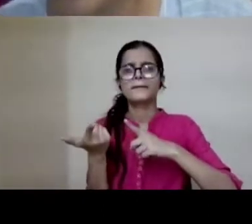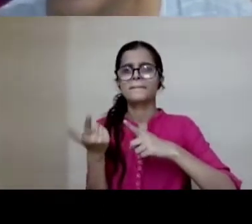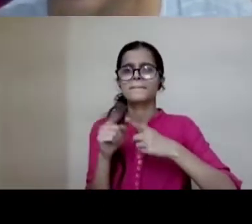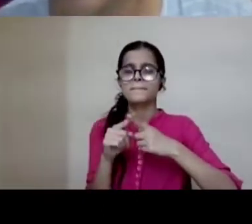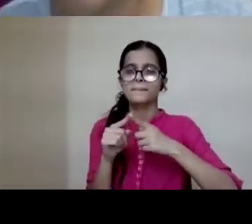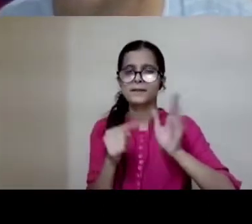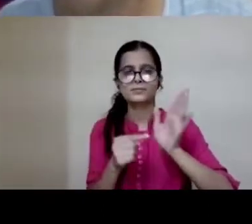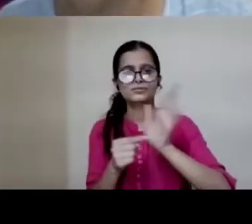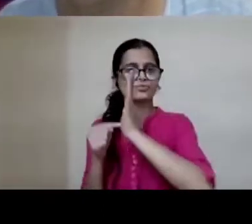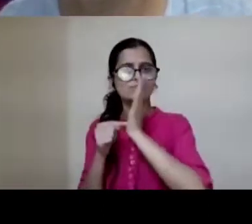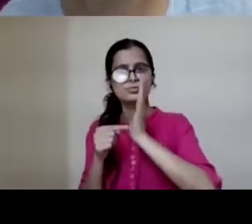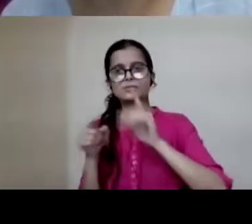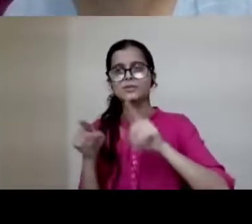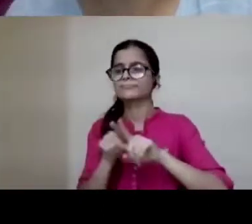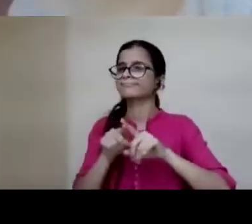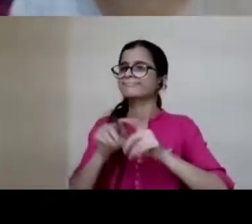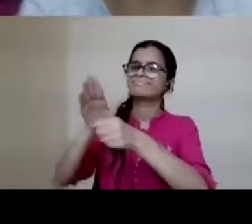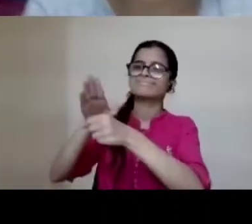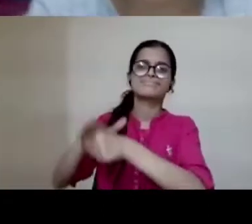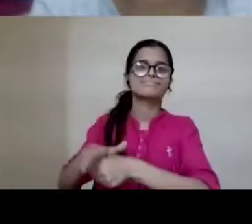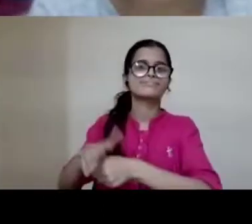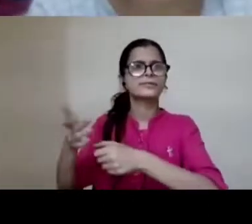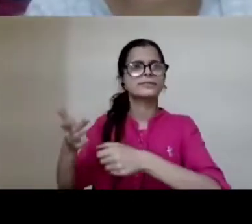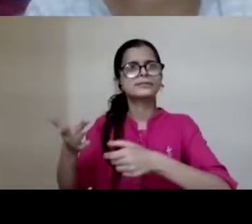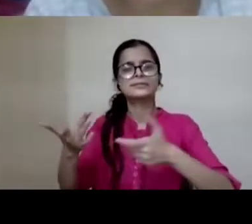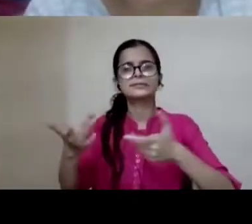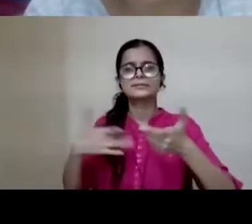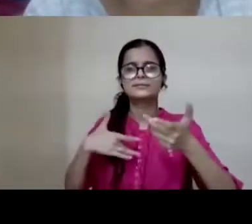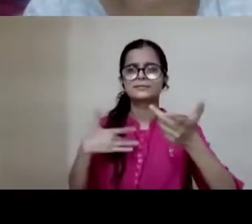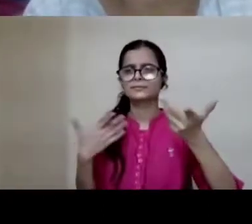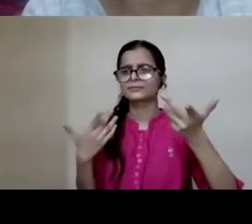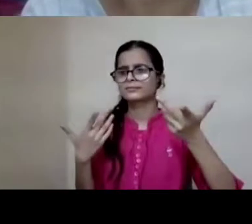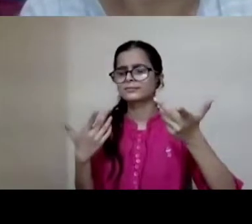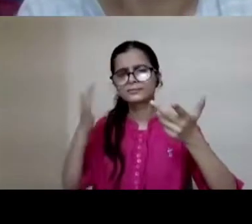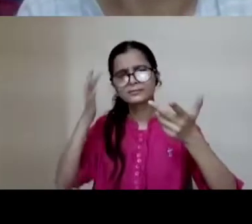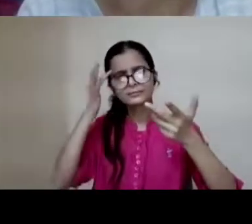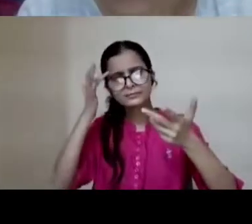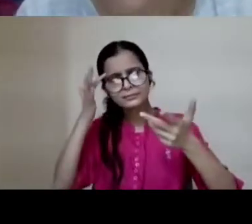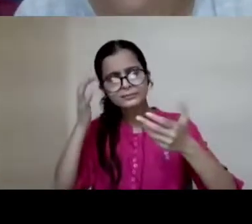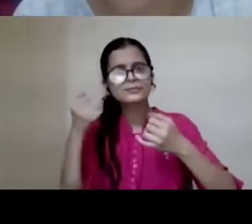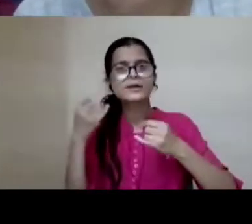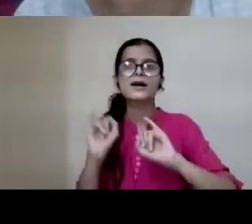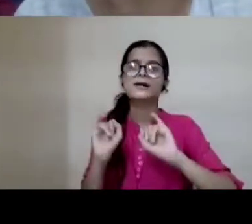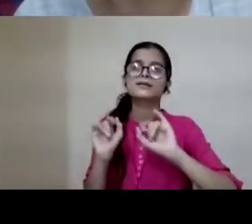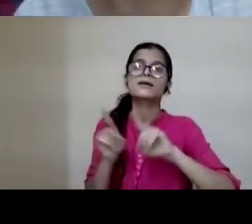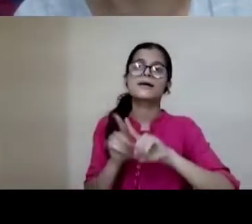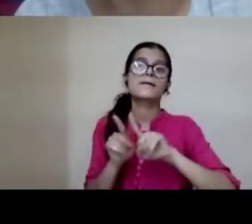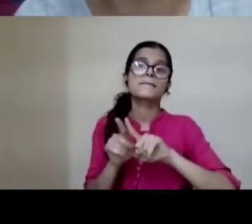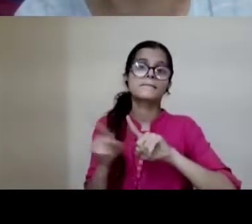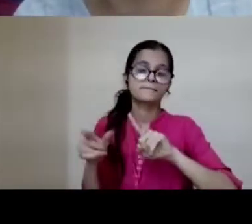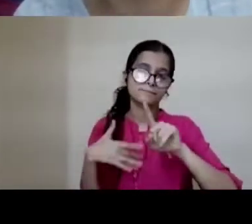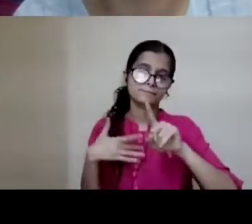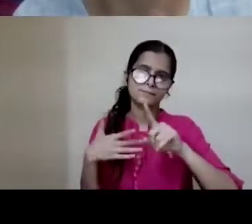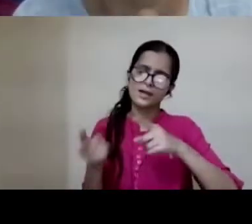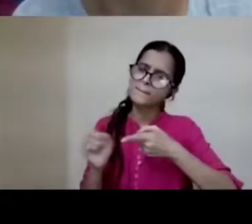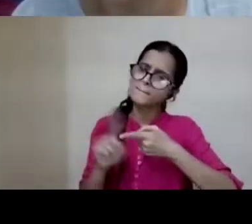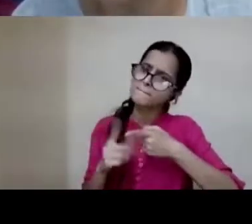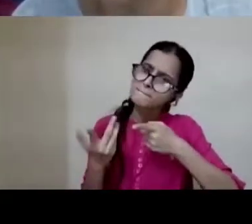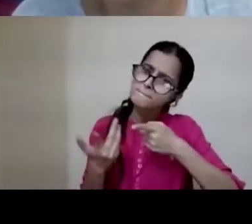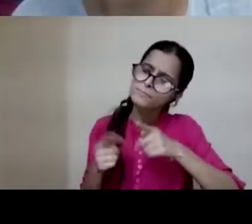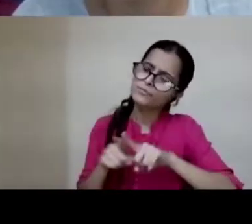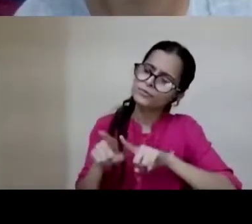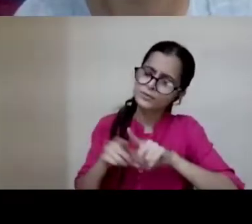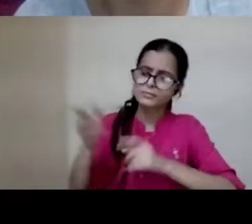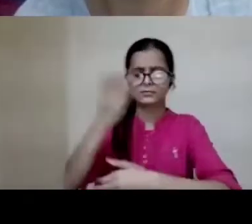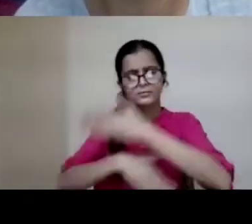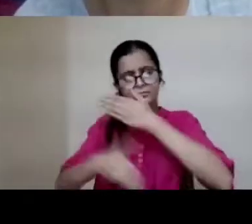shown to be illegitimate, people fall back on unsoundness of mind. What has now happened is this, that I suppose